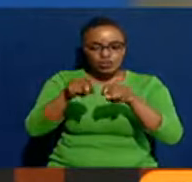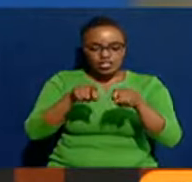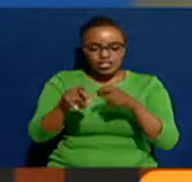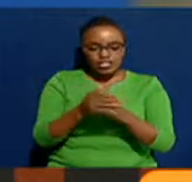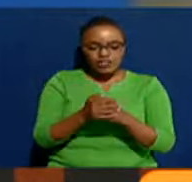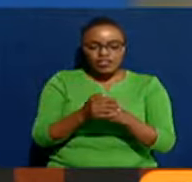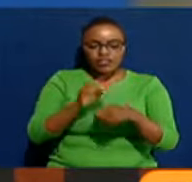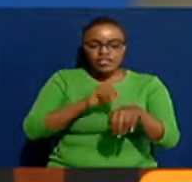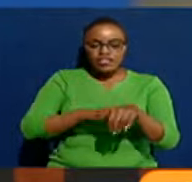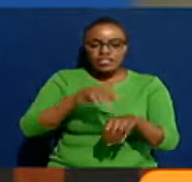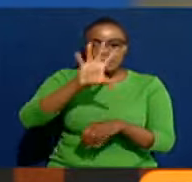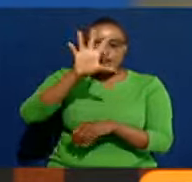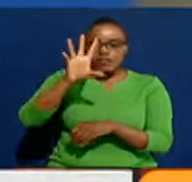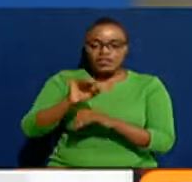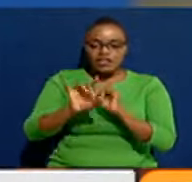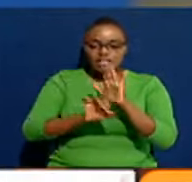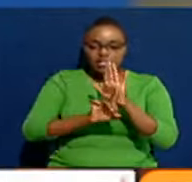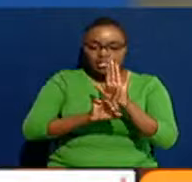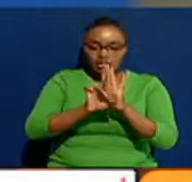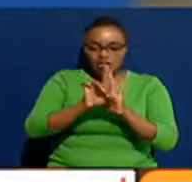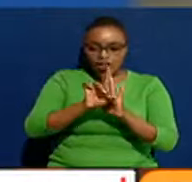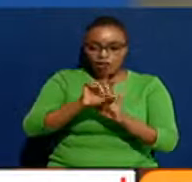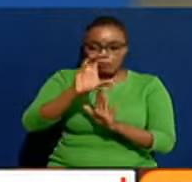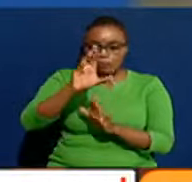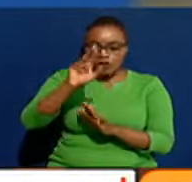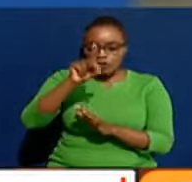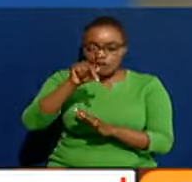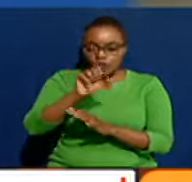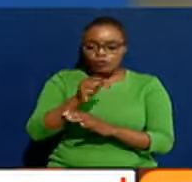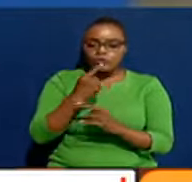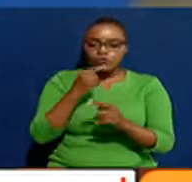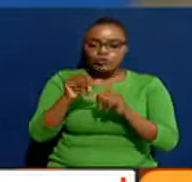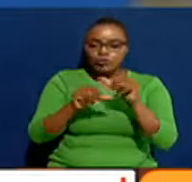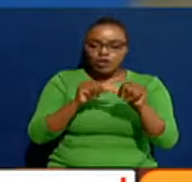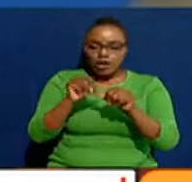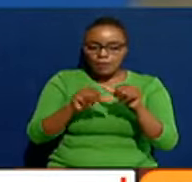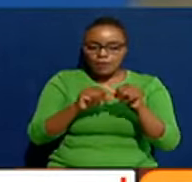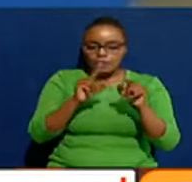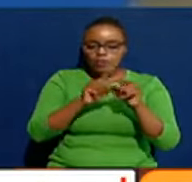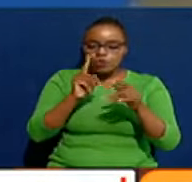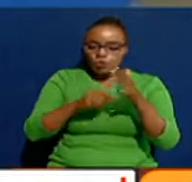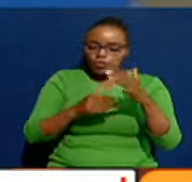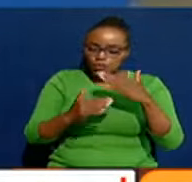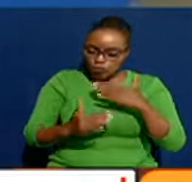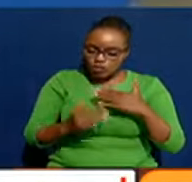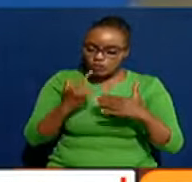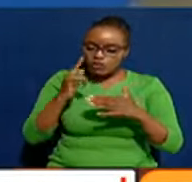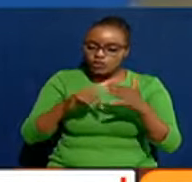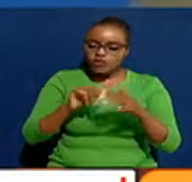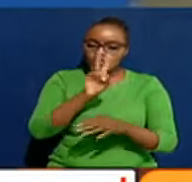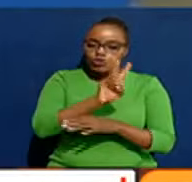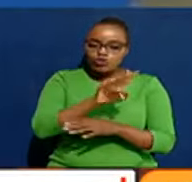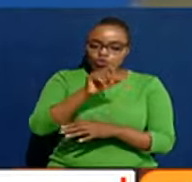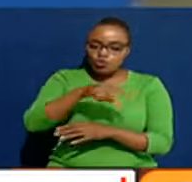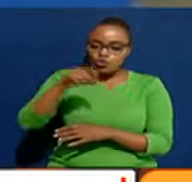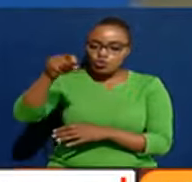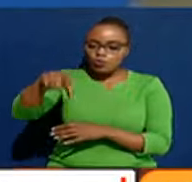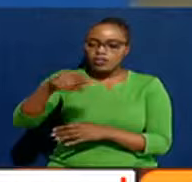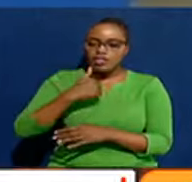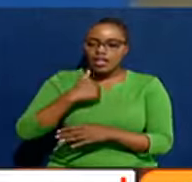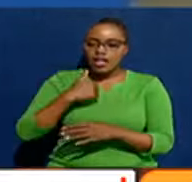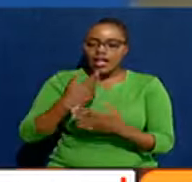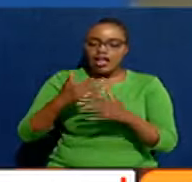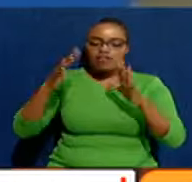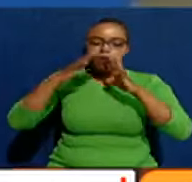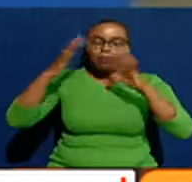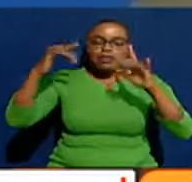the applicant is developing the crop, and I want to touch a little on what Mheshimiwa said, when you look at the two crops, there is no